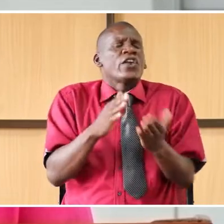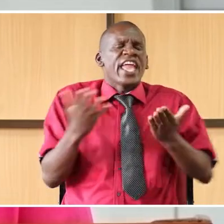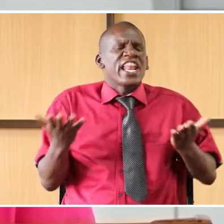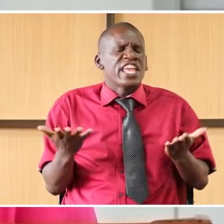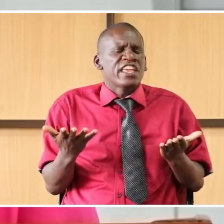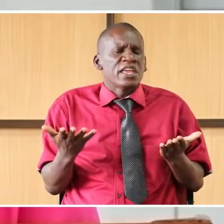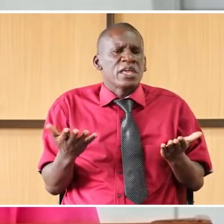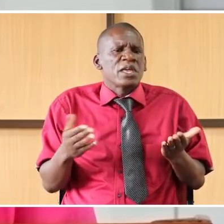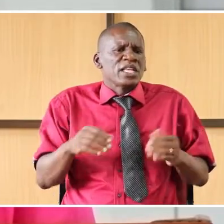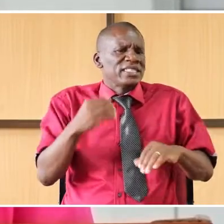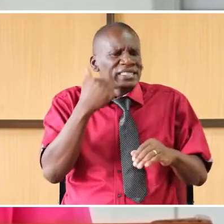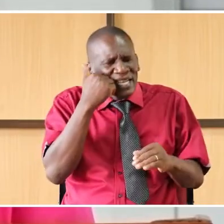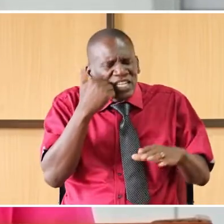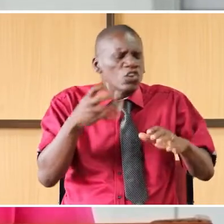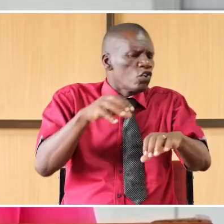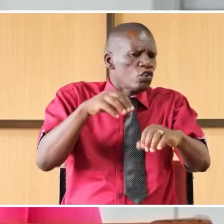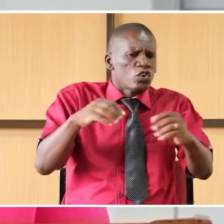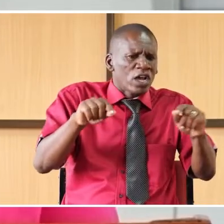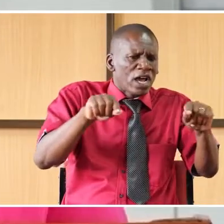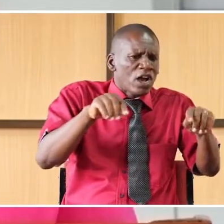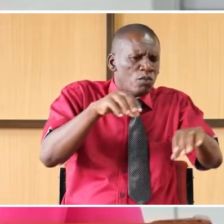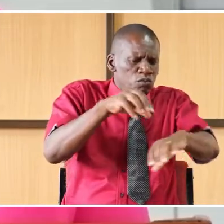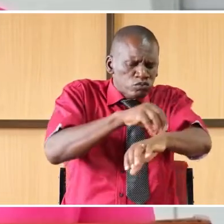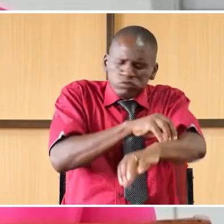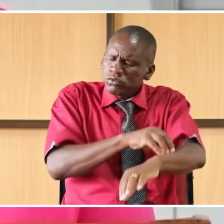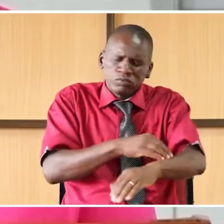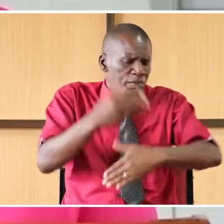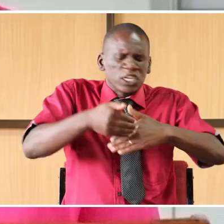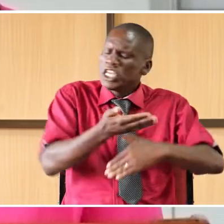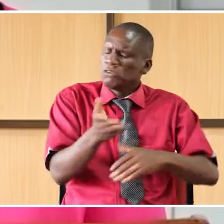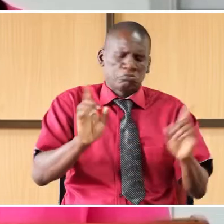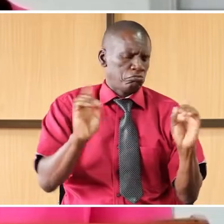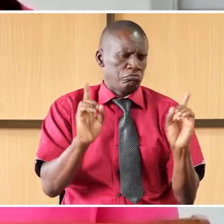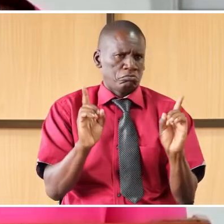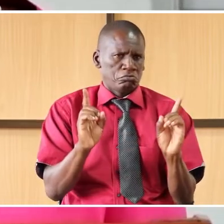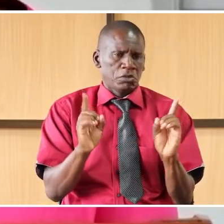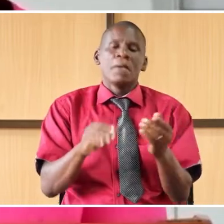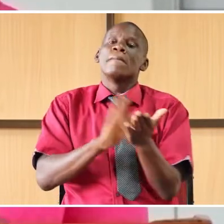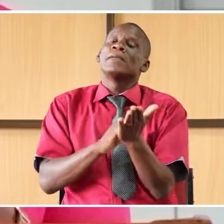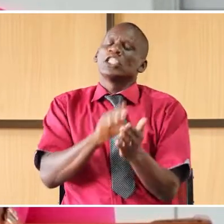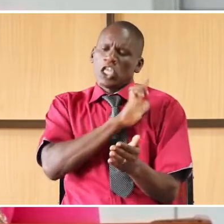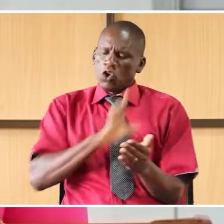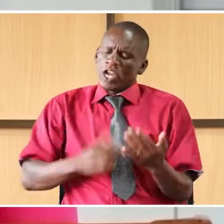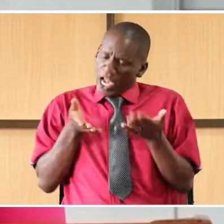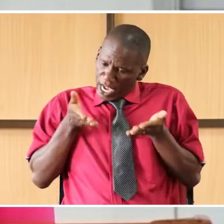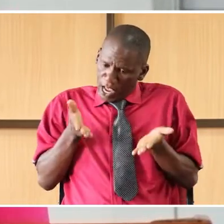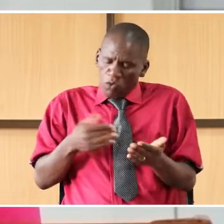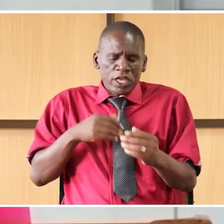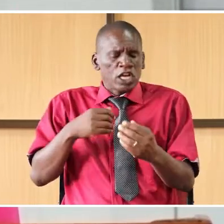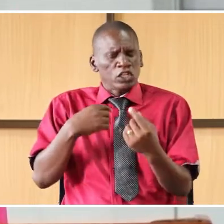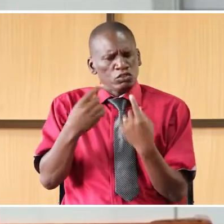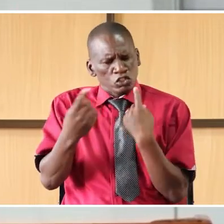any plague or calamity come near your tent. Praise God. We are now battling about the